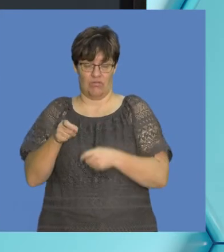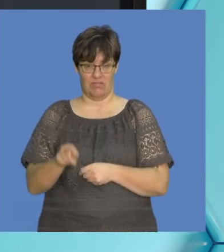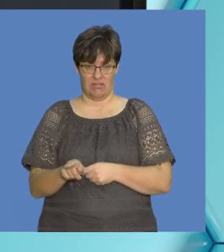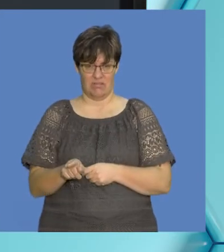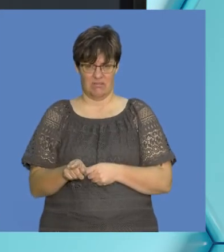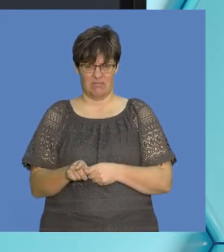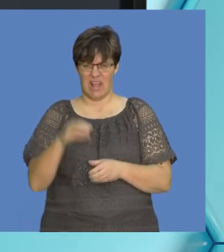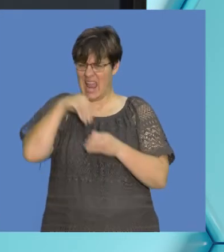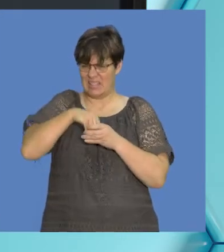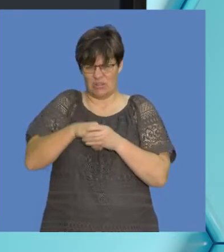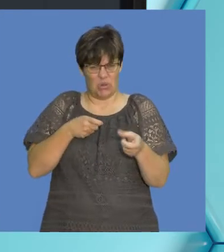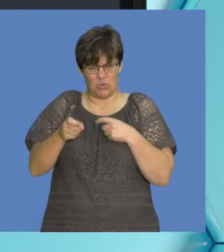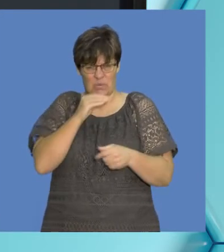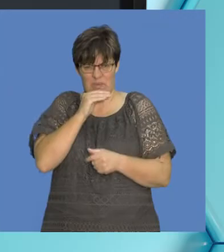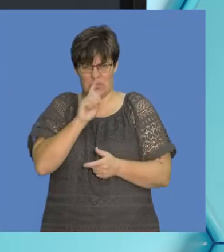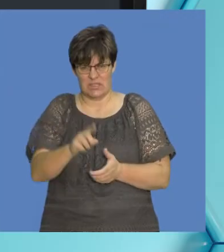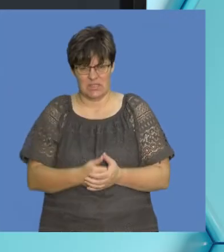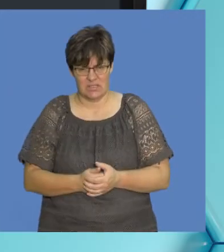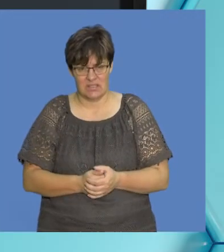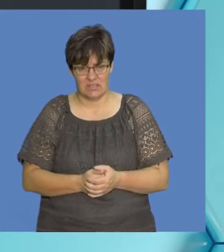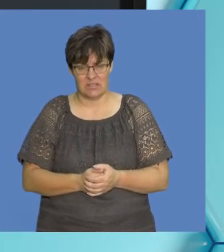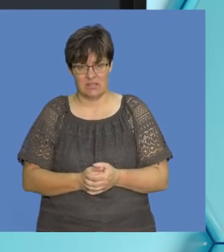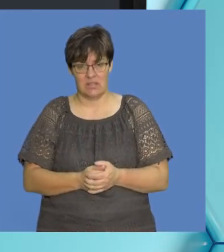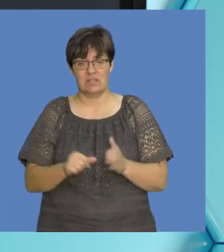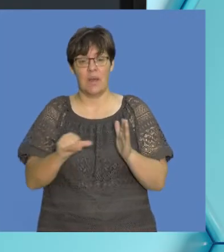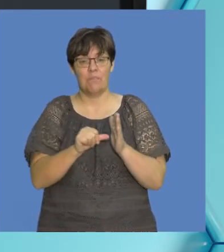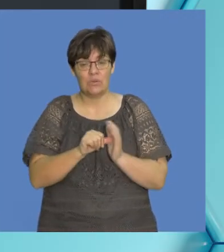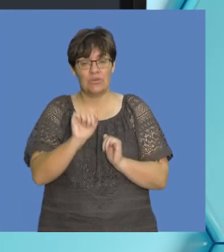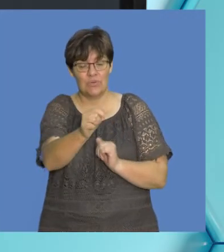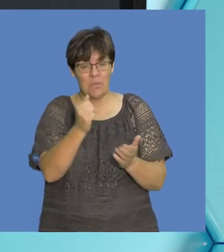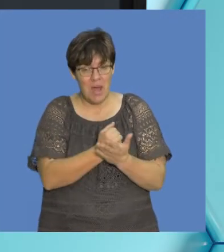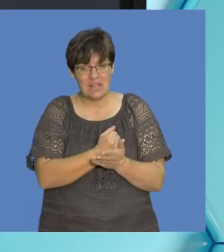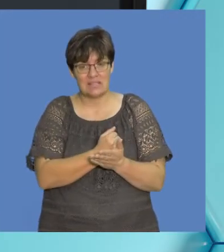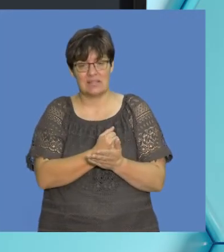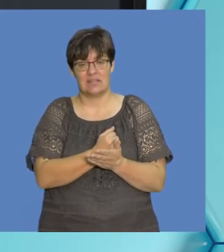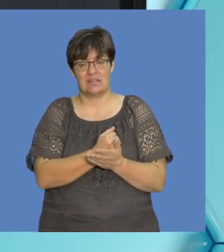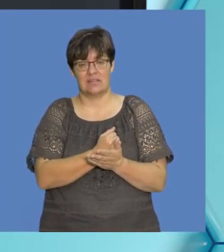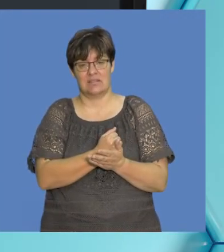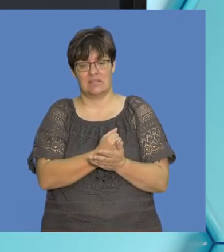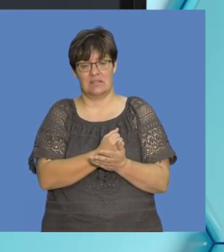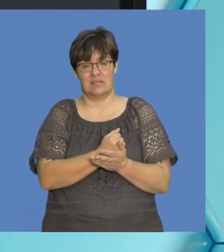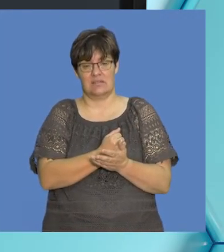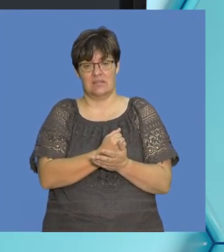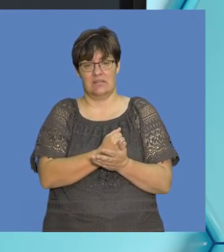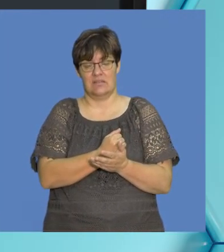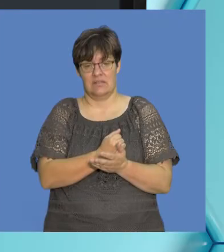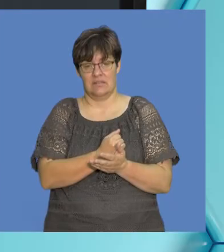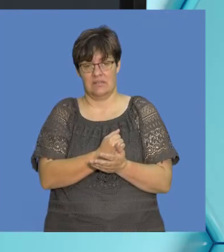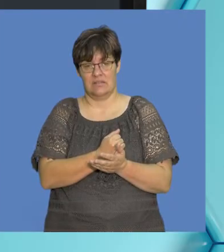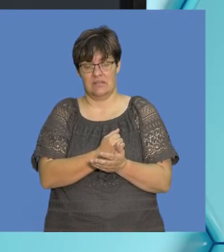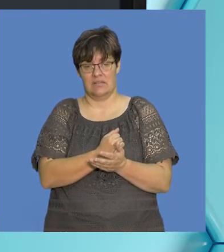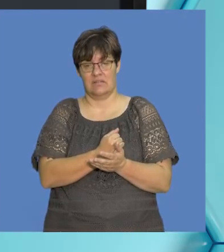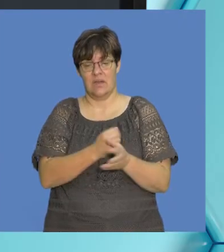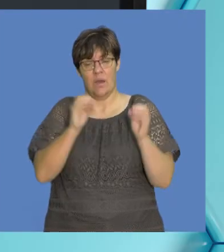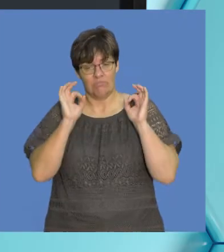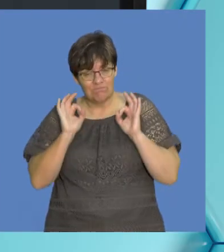do we mean by internal control? It is important to prepare, let's say that again, it is important that